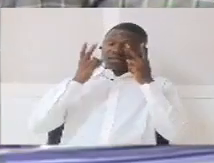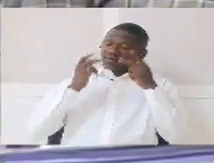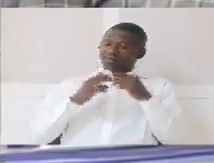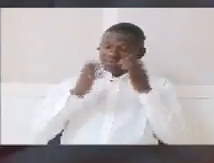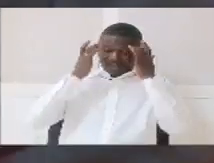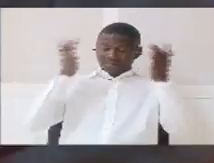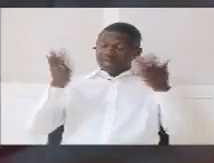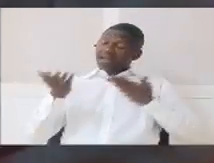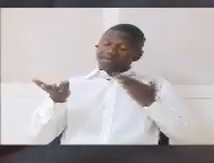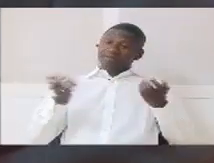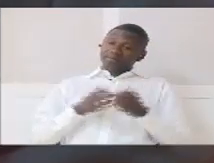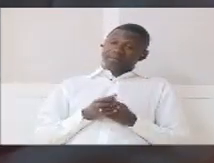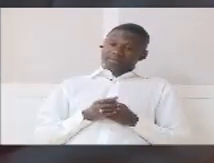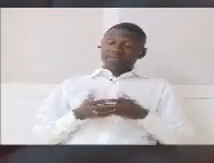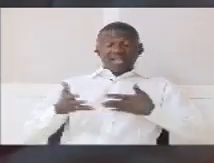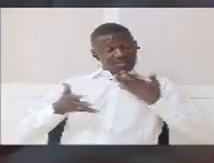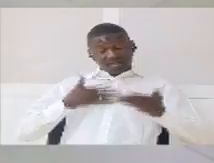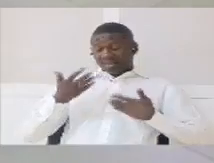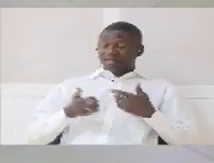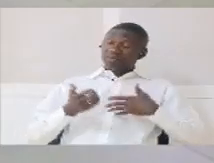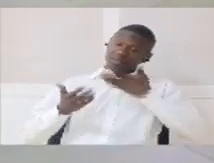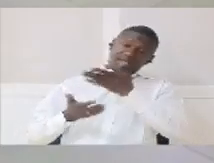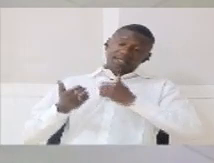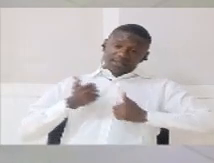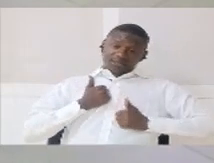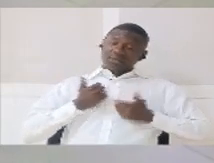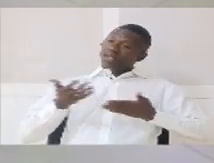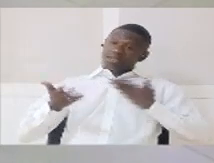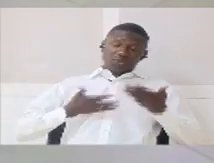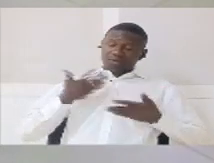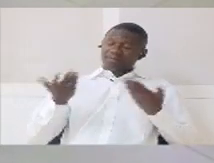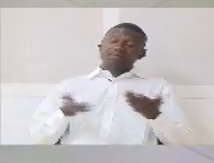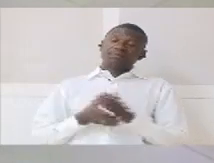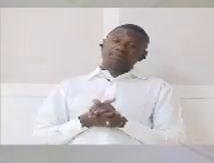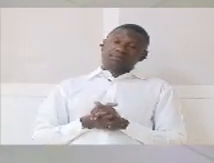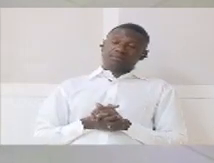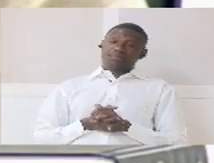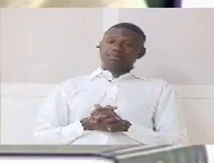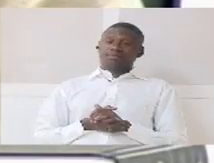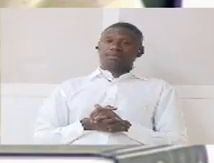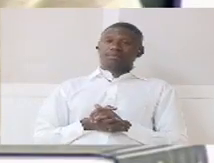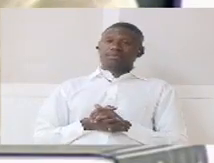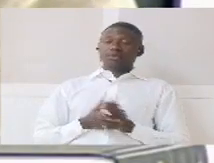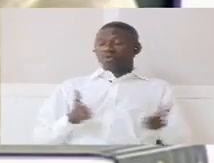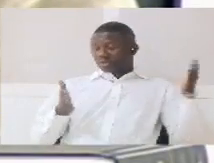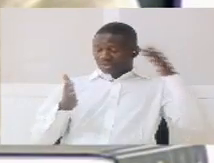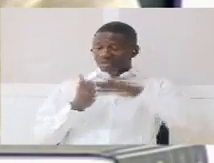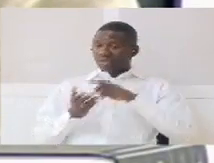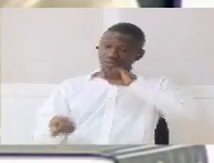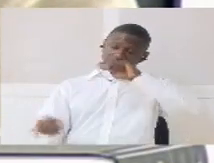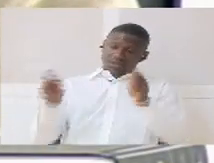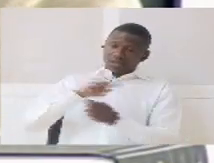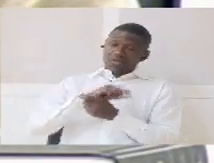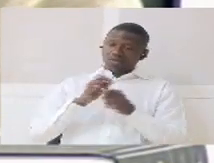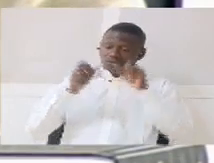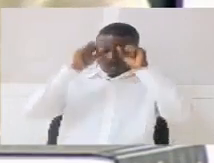if there is a calamity, in enjoying between your progress and calamity, some things have to happen. Yes, until this change of government keta.